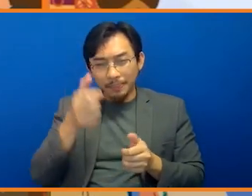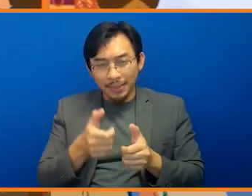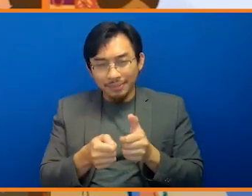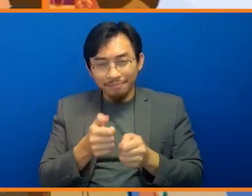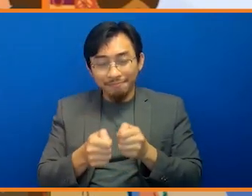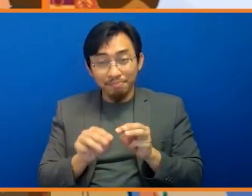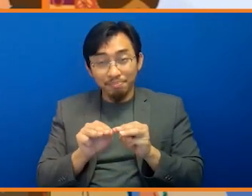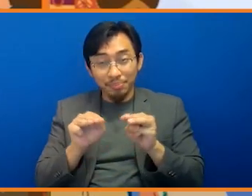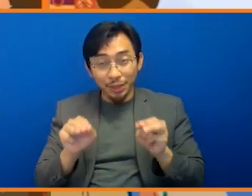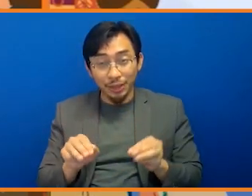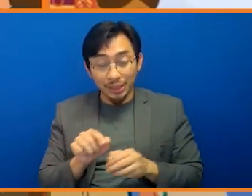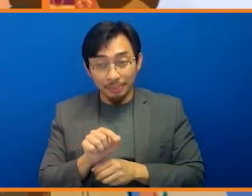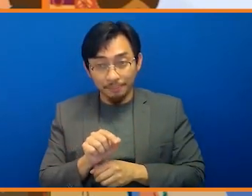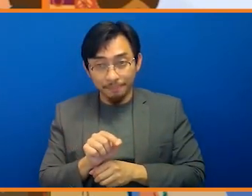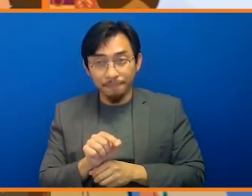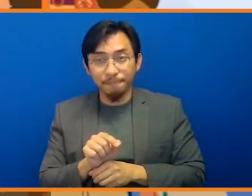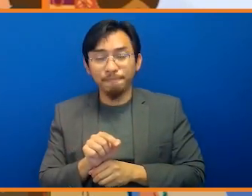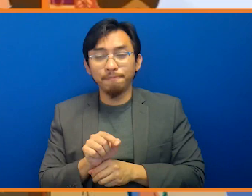museum.